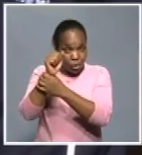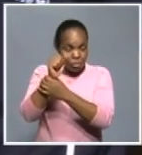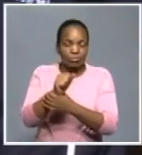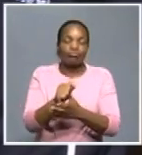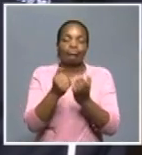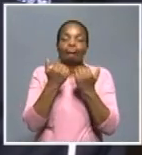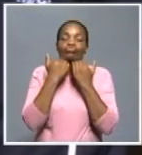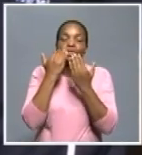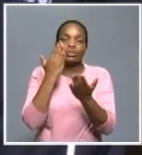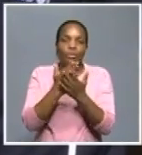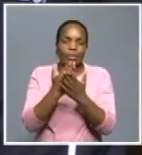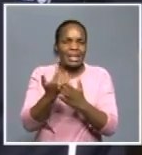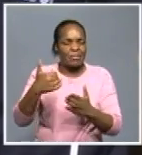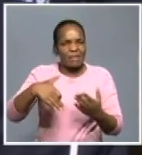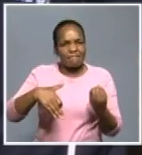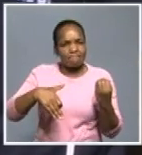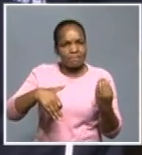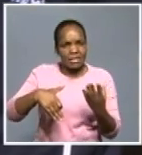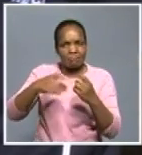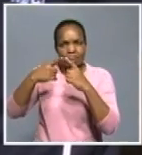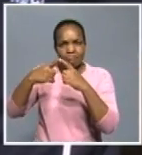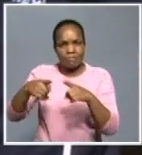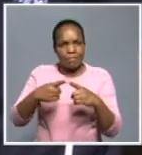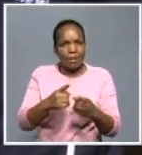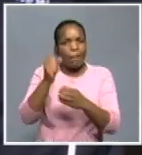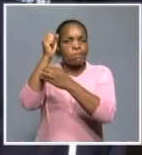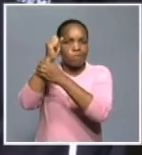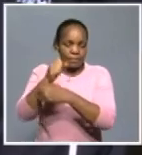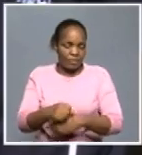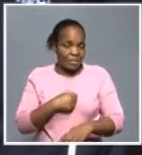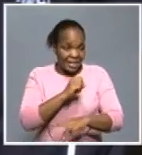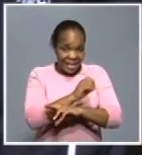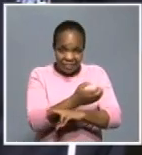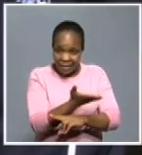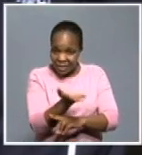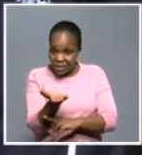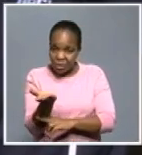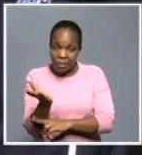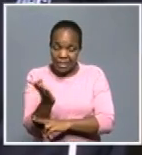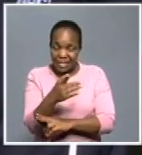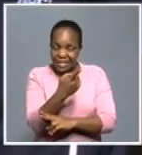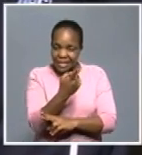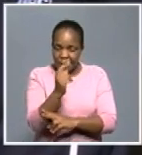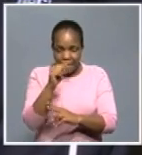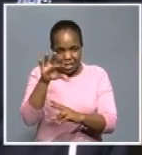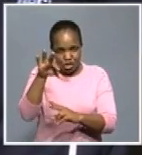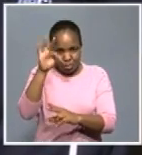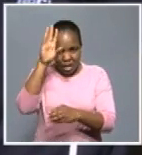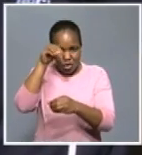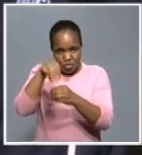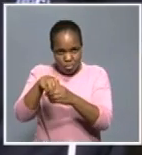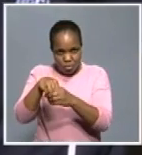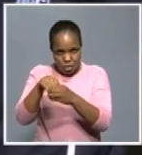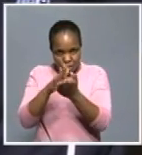unions. There are a number of unions in Namibia, and I'm advising the workers to make sure that they join the right